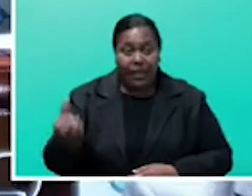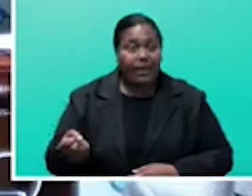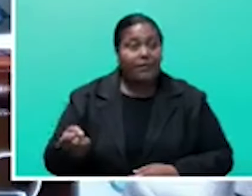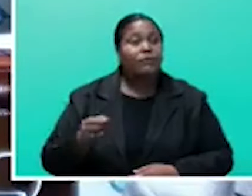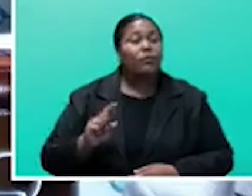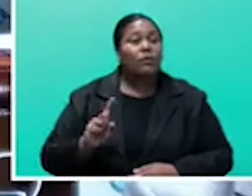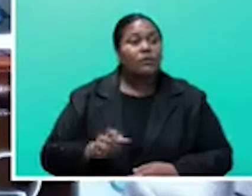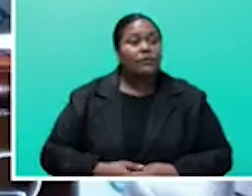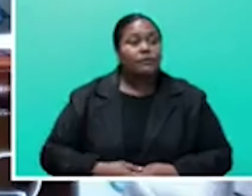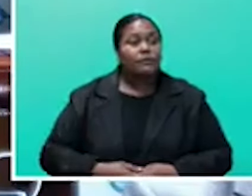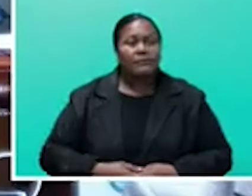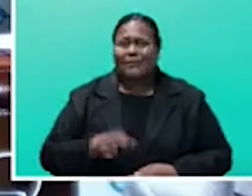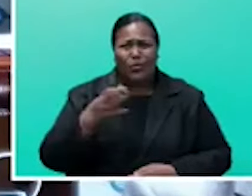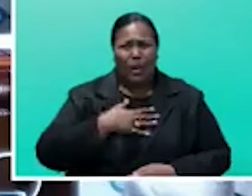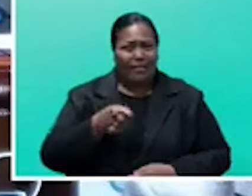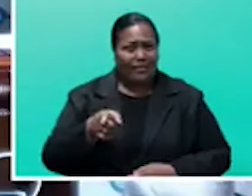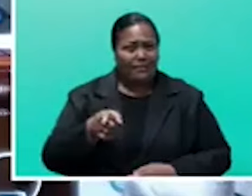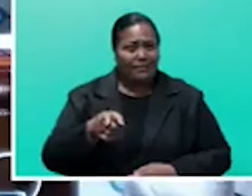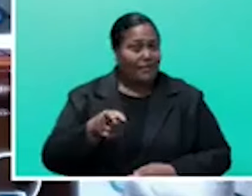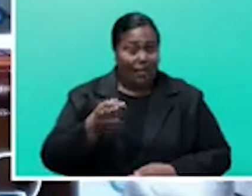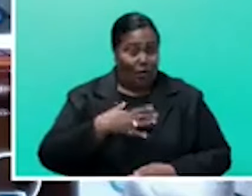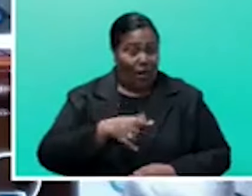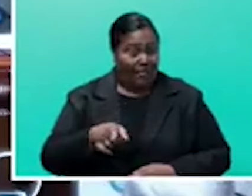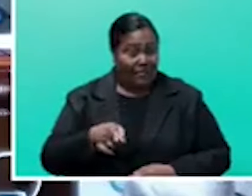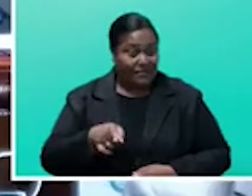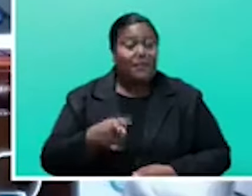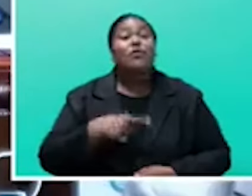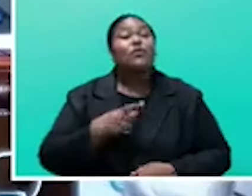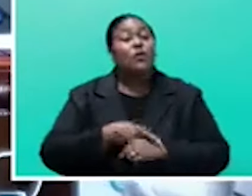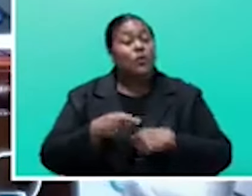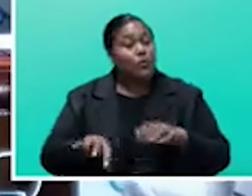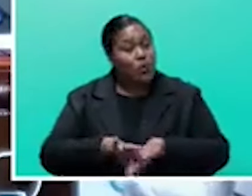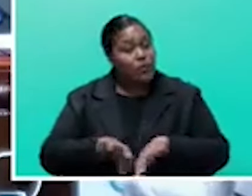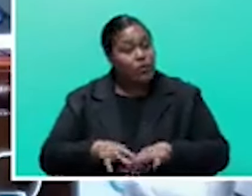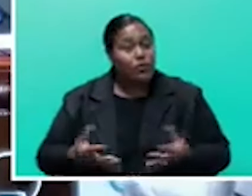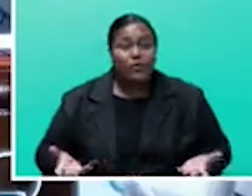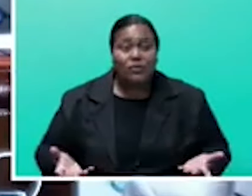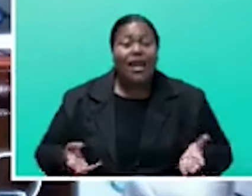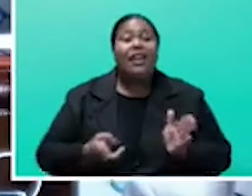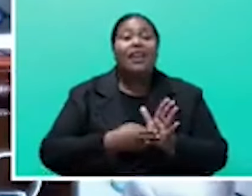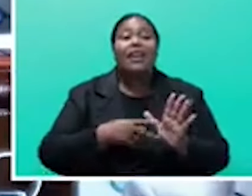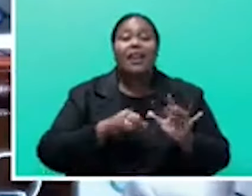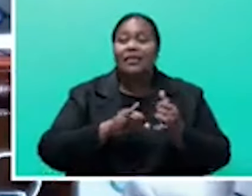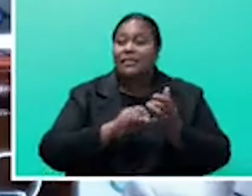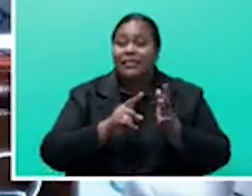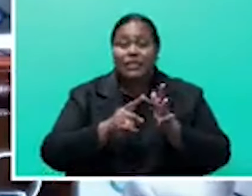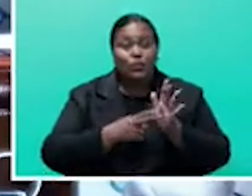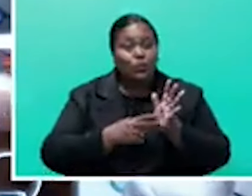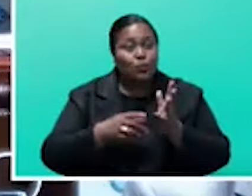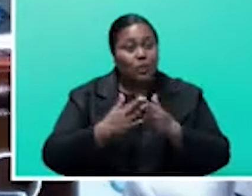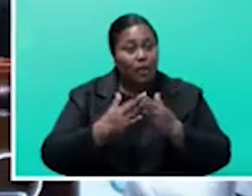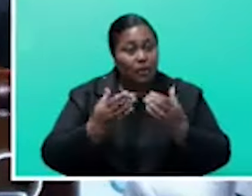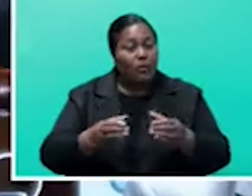they had, Mr. Speaker, order. They don't like that because they talked about rubbish. The Nasinu Town Council, Mr. Speaker, say,